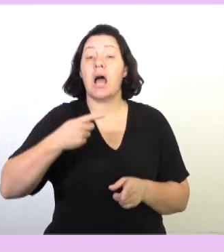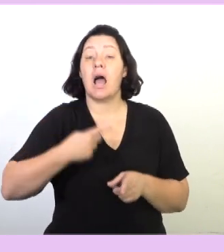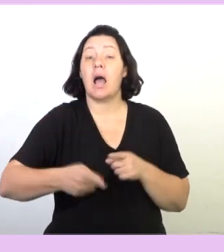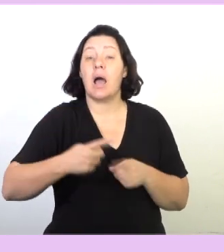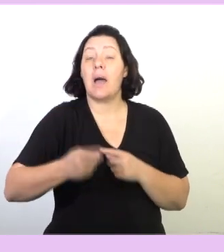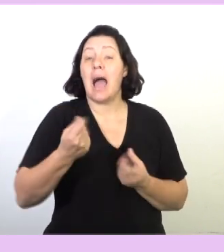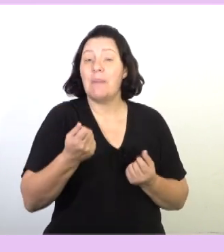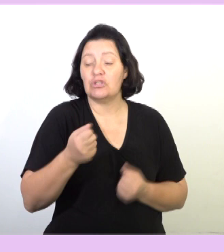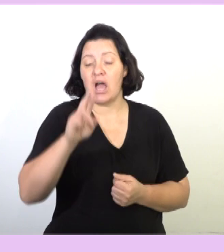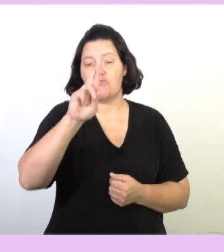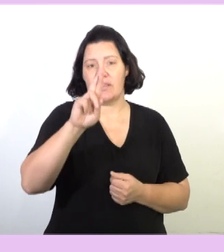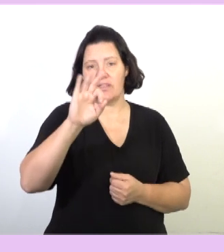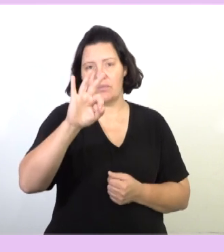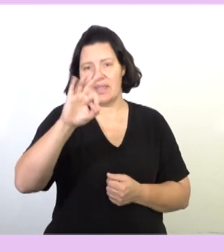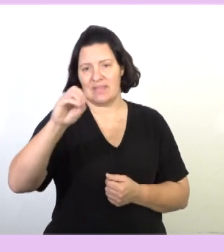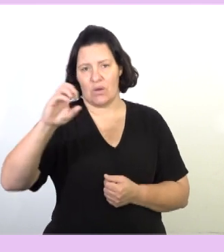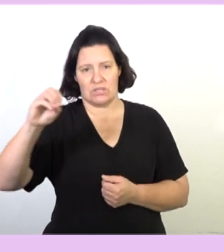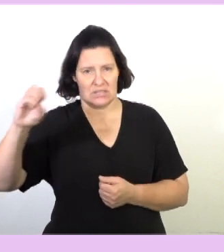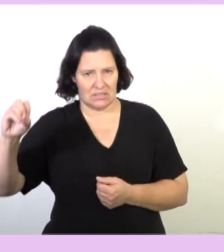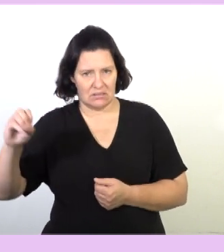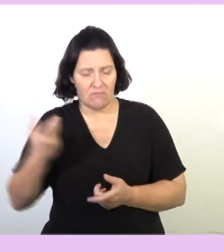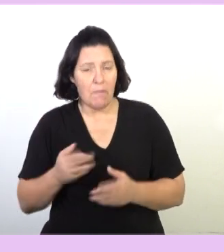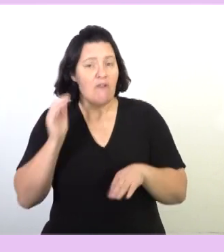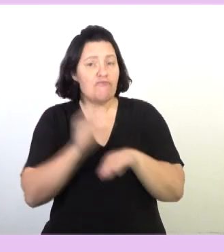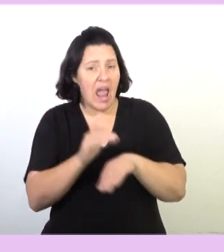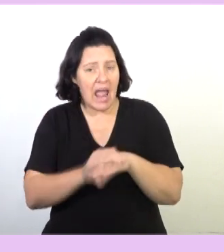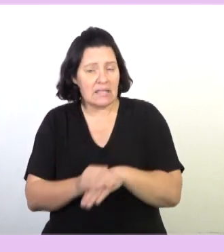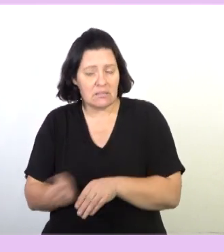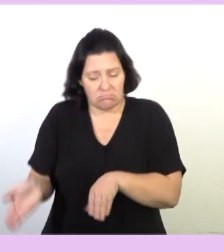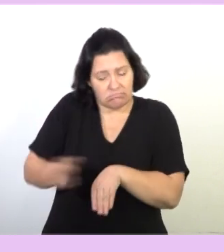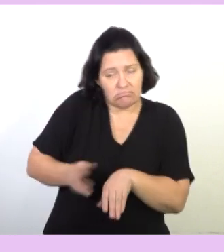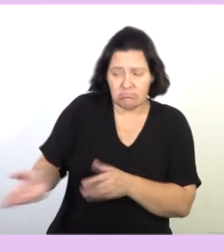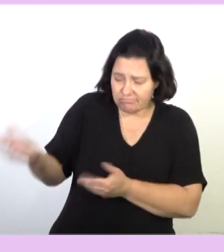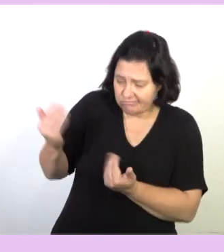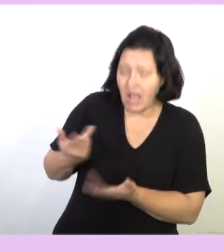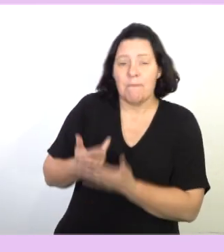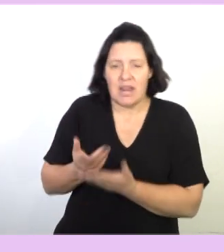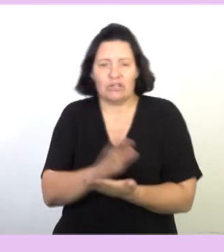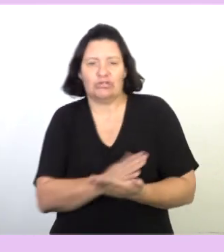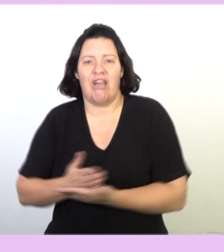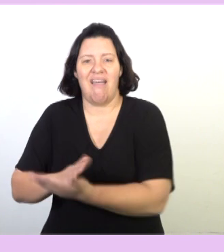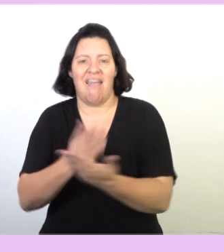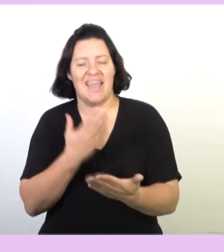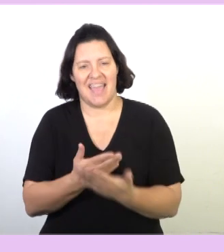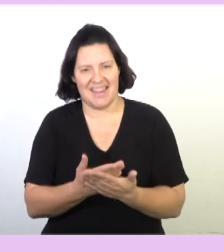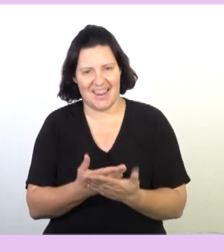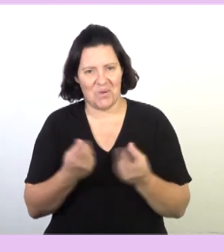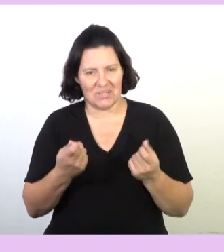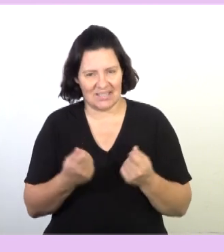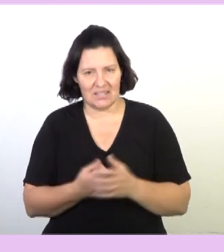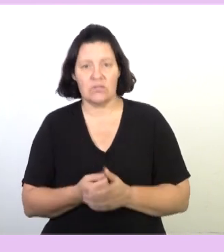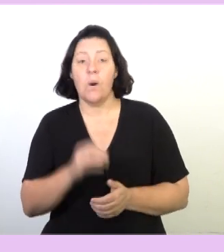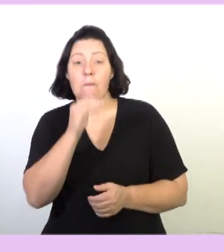caravan. If he invites more friends, they will be able to share the cost equally amongst themselves.